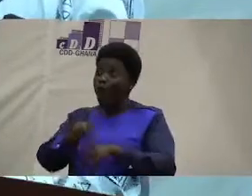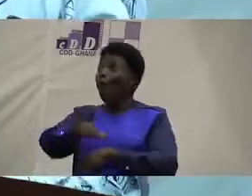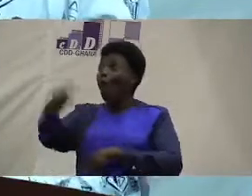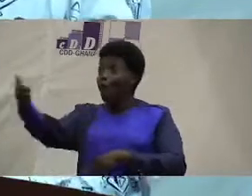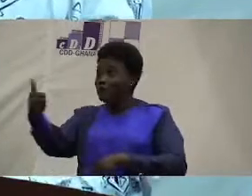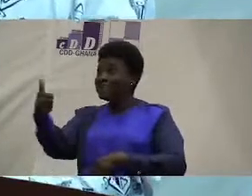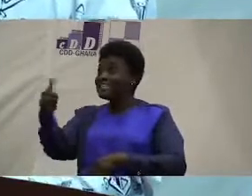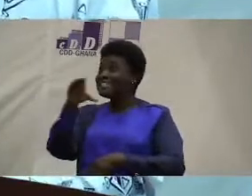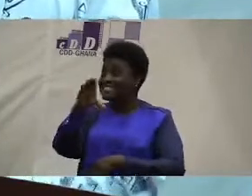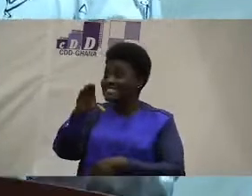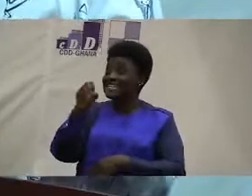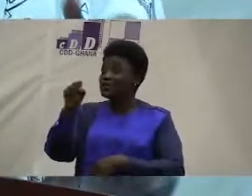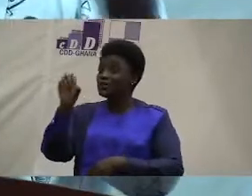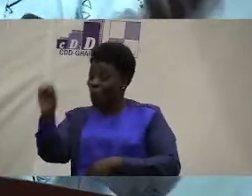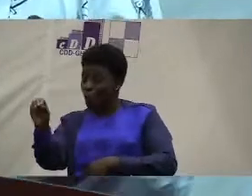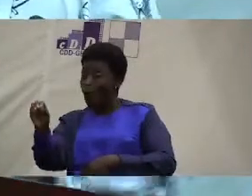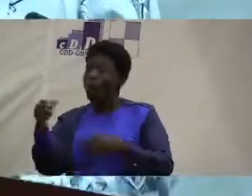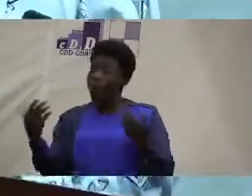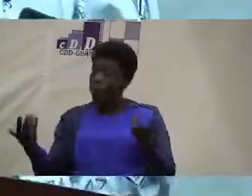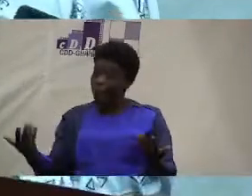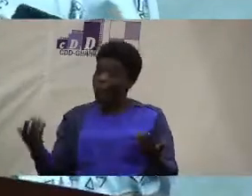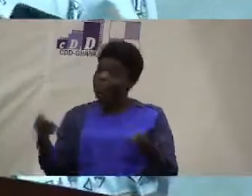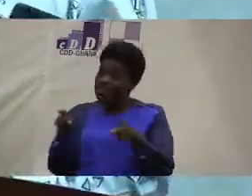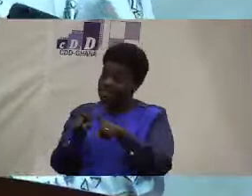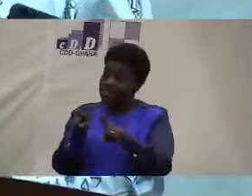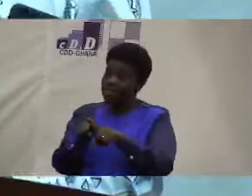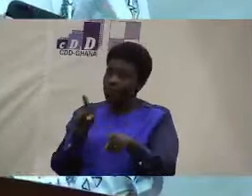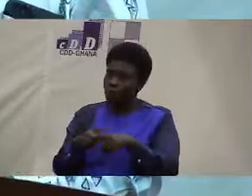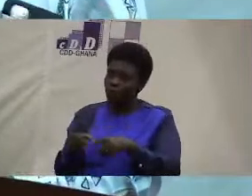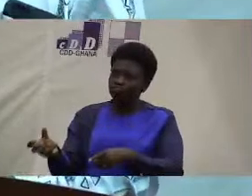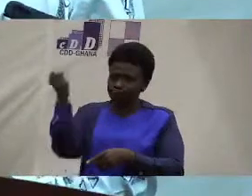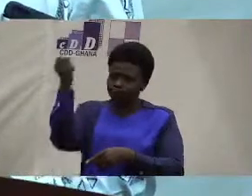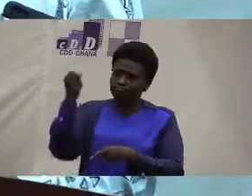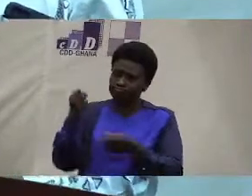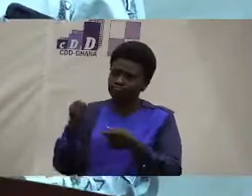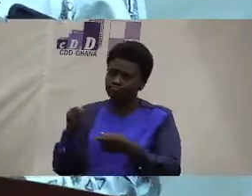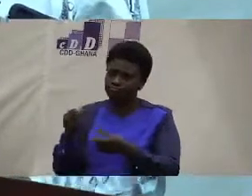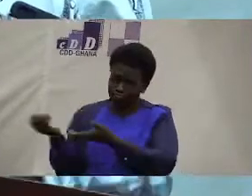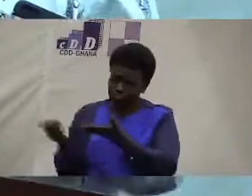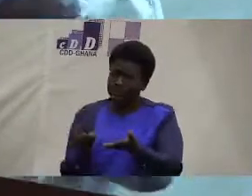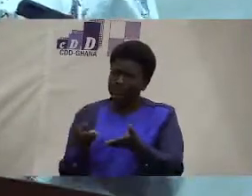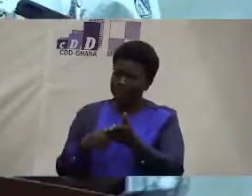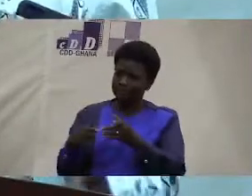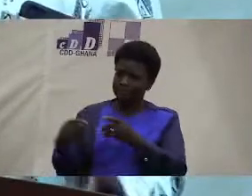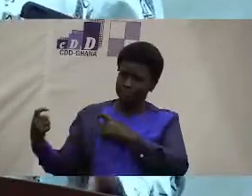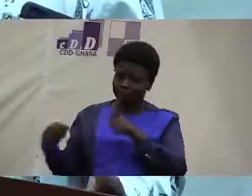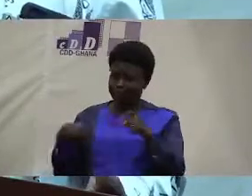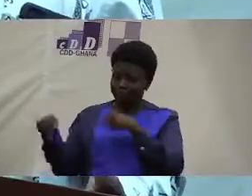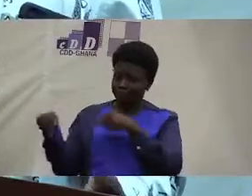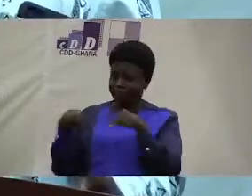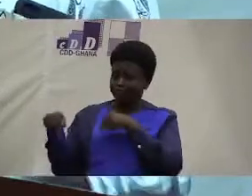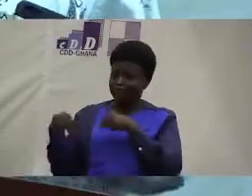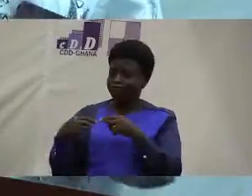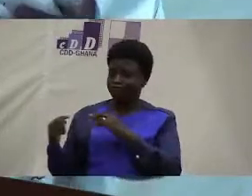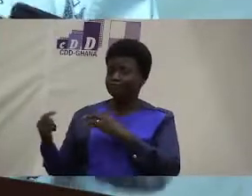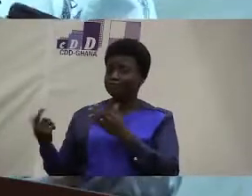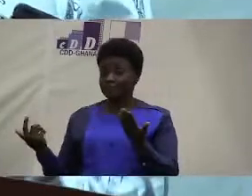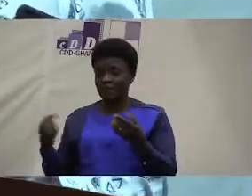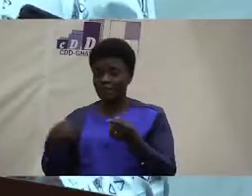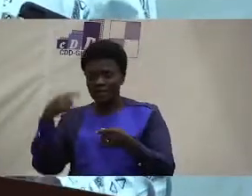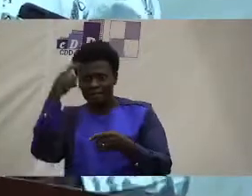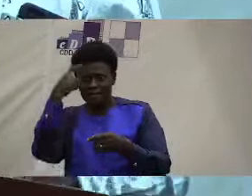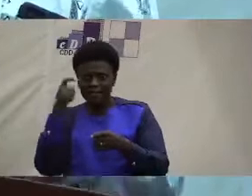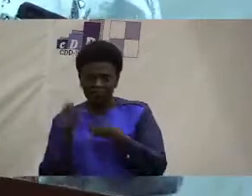society organizations here, IDEG and so on, will pick up the debate, because we picking up the debate is also